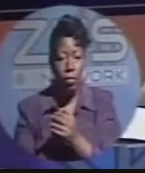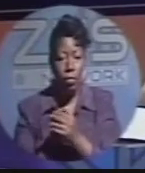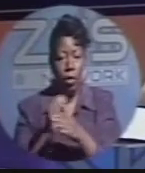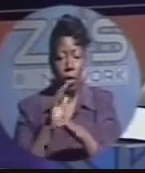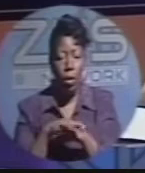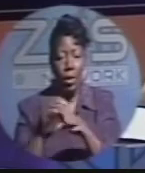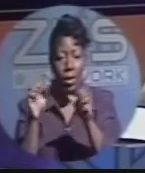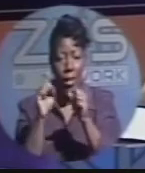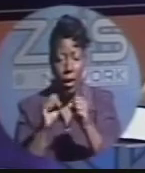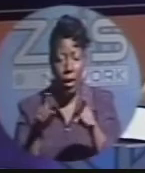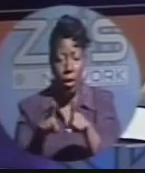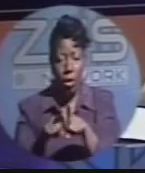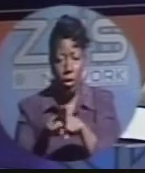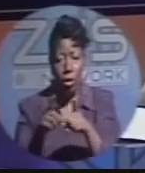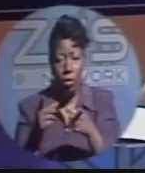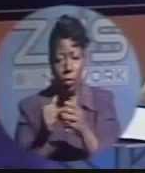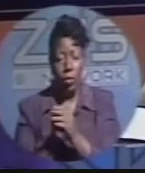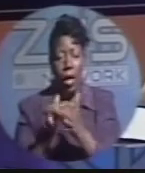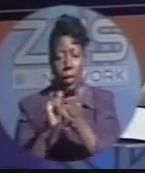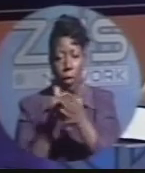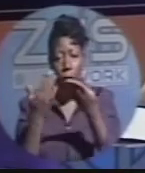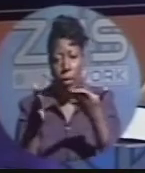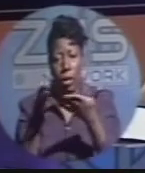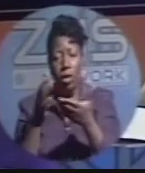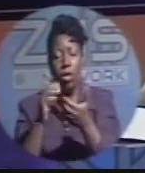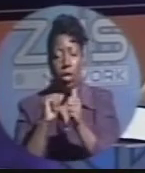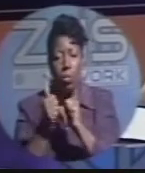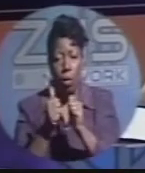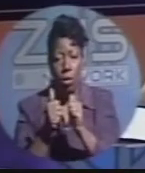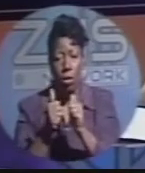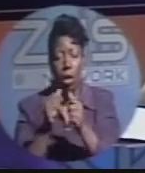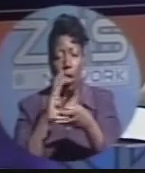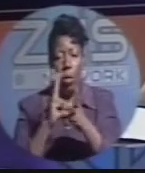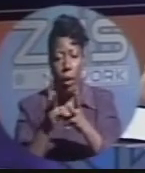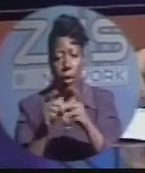for Saturday as well. That'll do it for sports. I'm Chris Saunders. Your final look at weather is still to come.